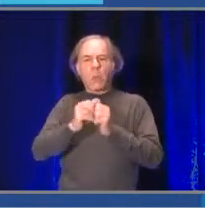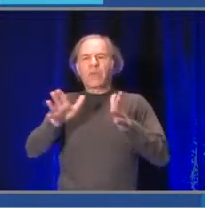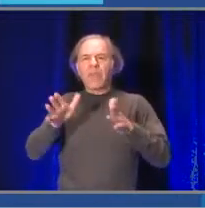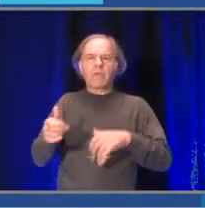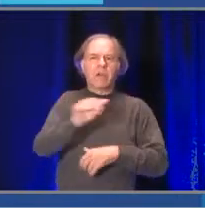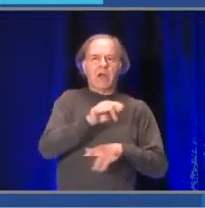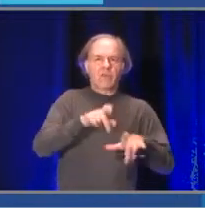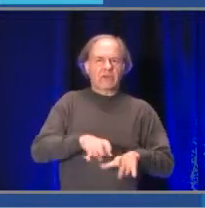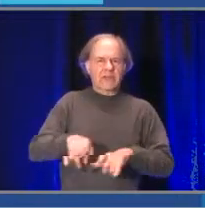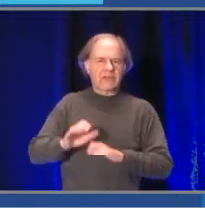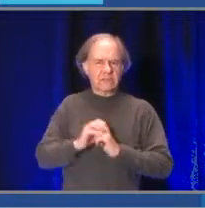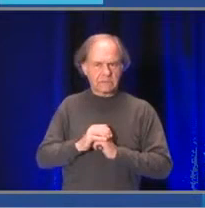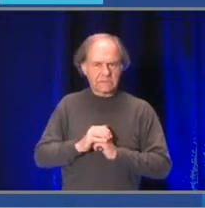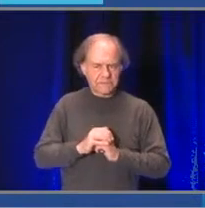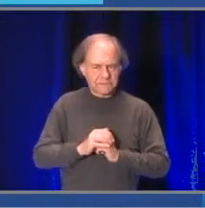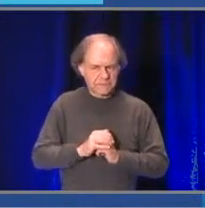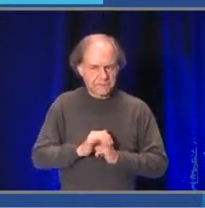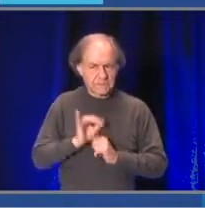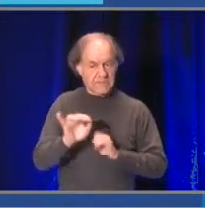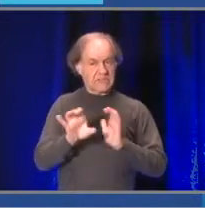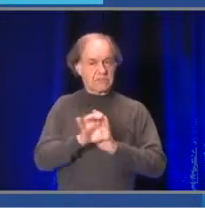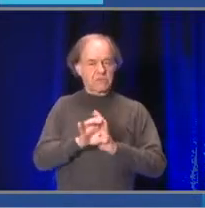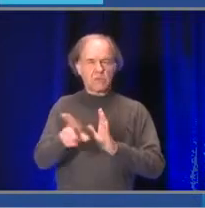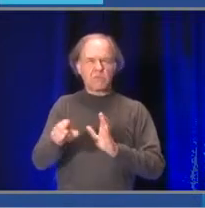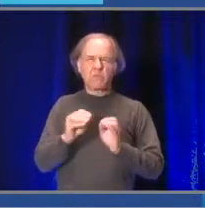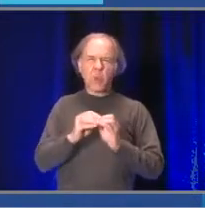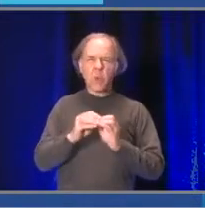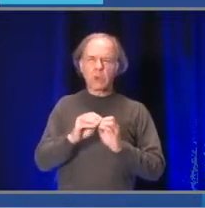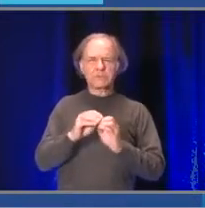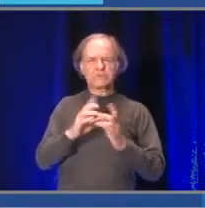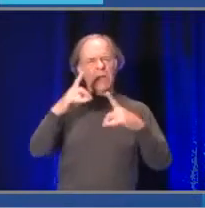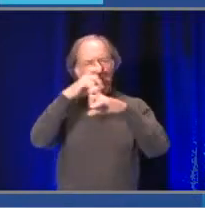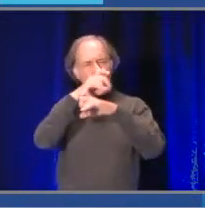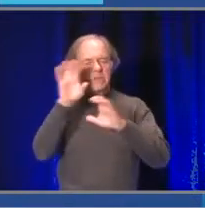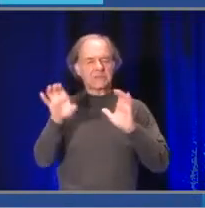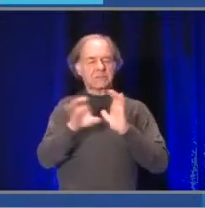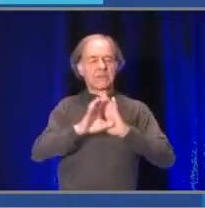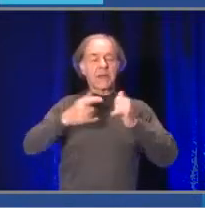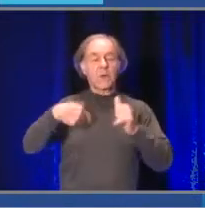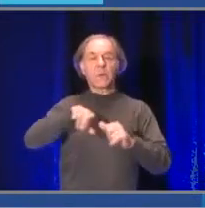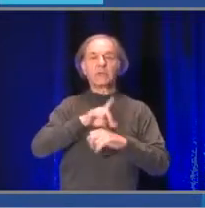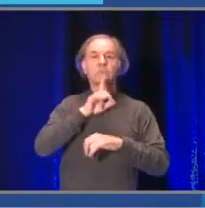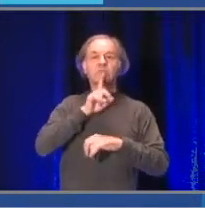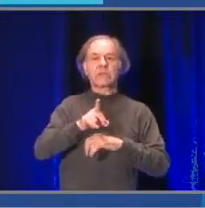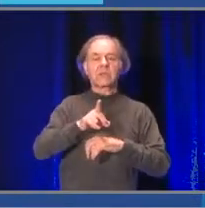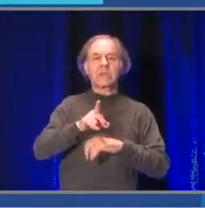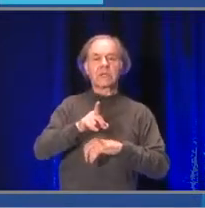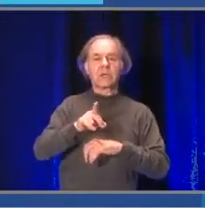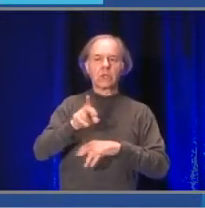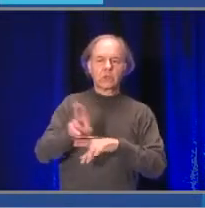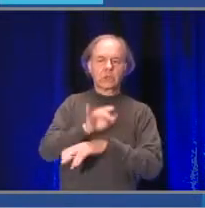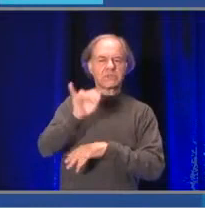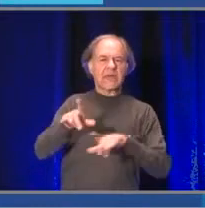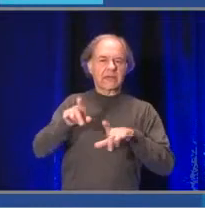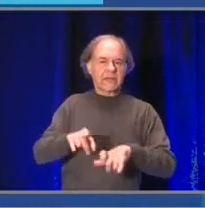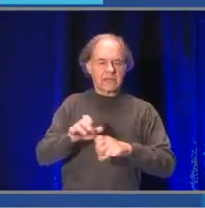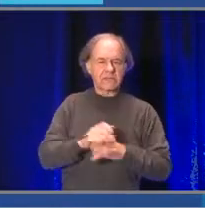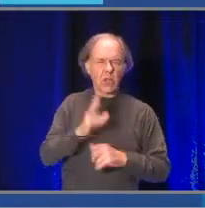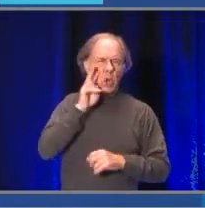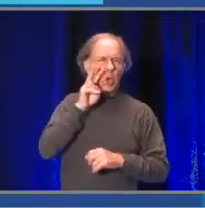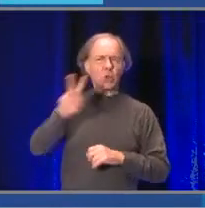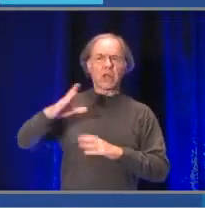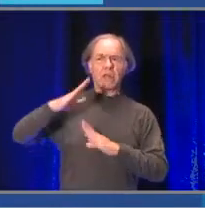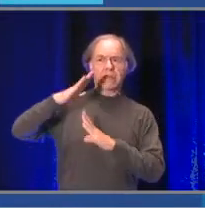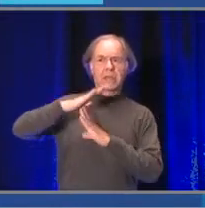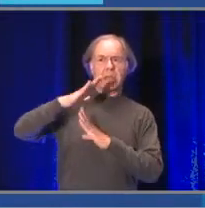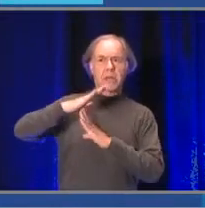tests. So here is a more intricate picture of how we actually run this assay. If you look at the